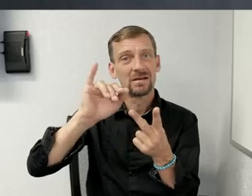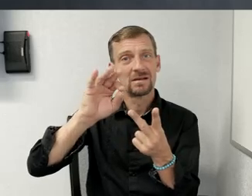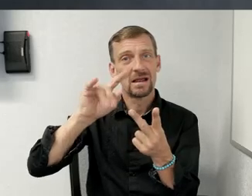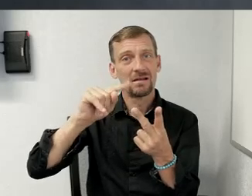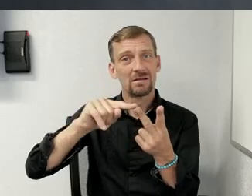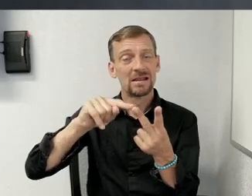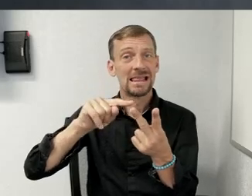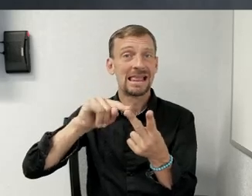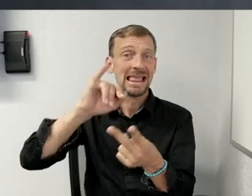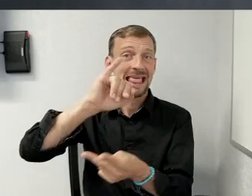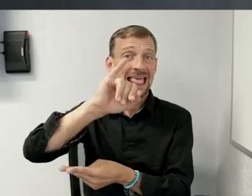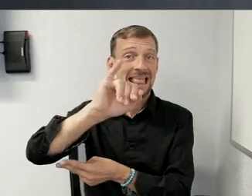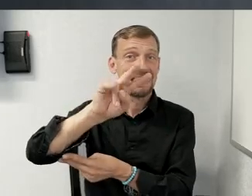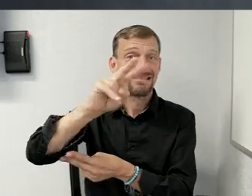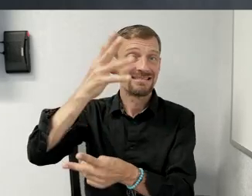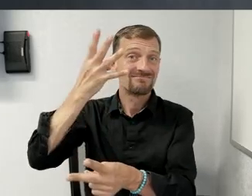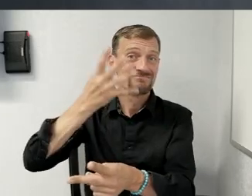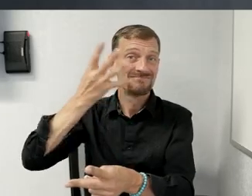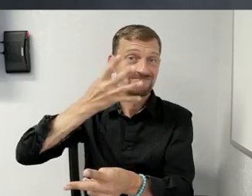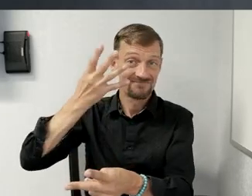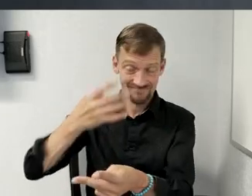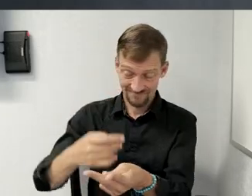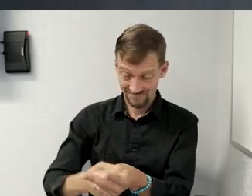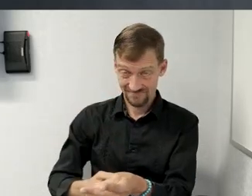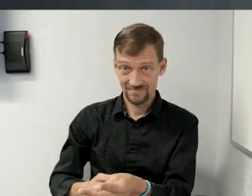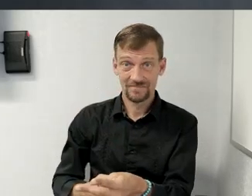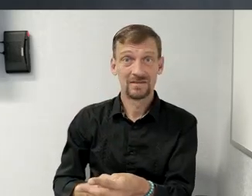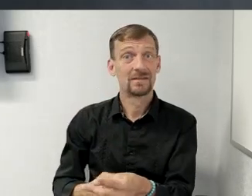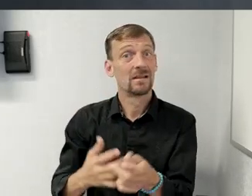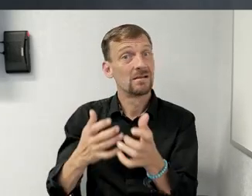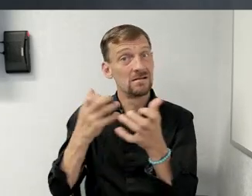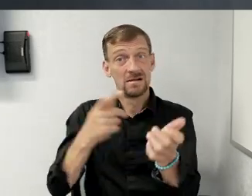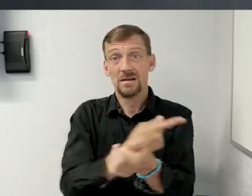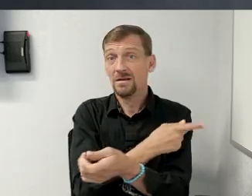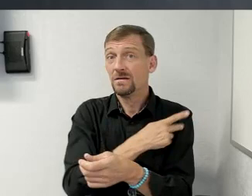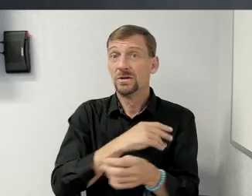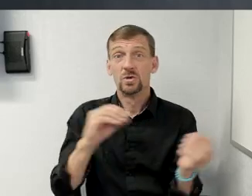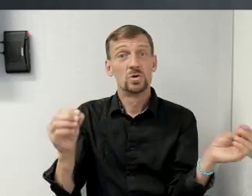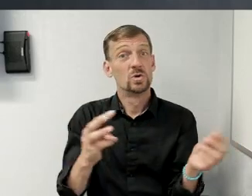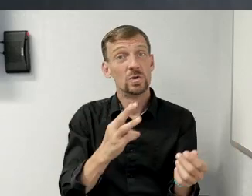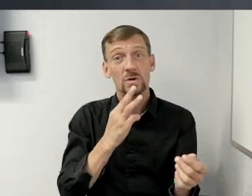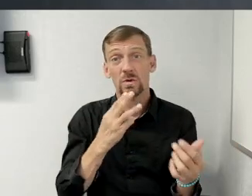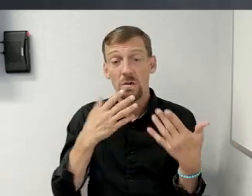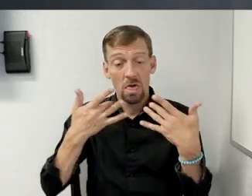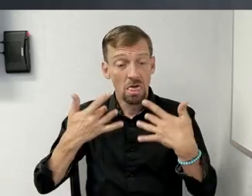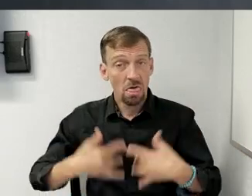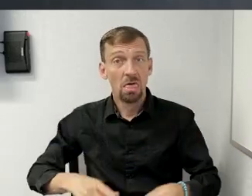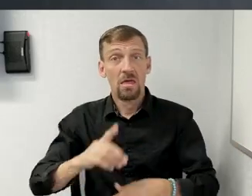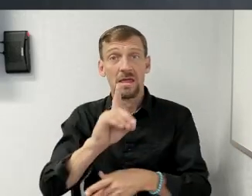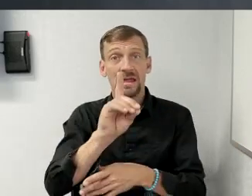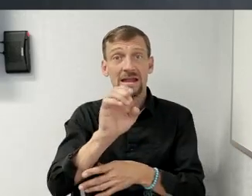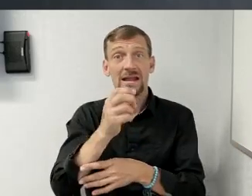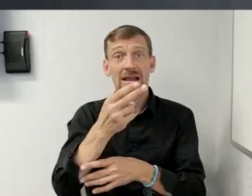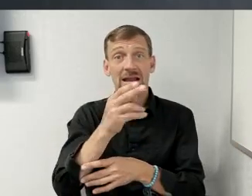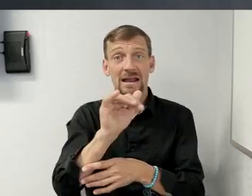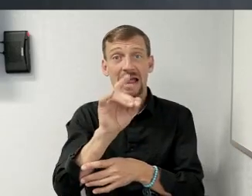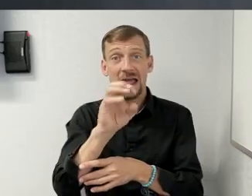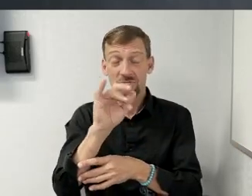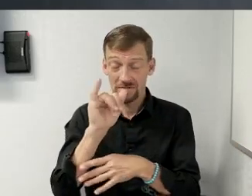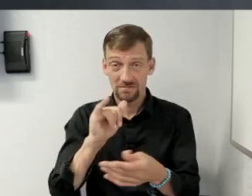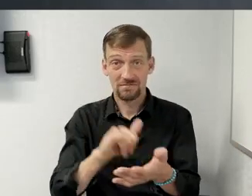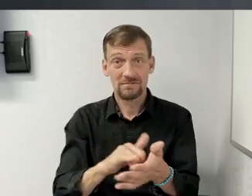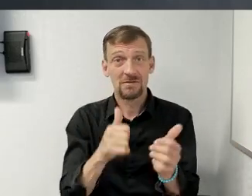IV fluids. A lot of patients are severely dehydrated, and then those, managing pain are the